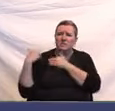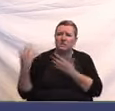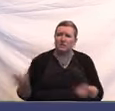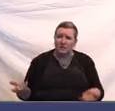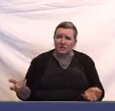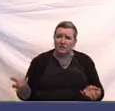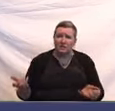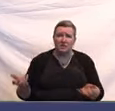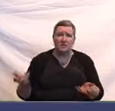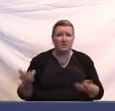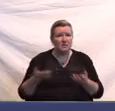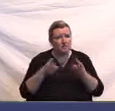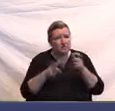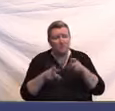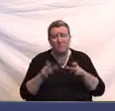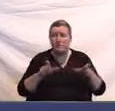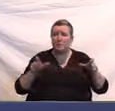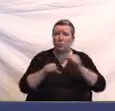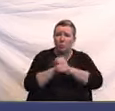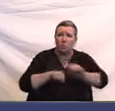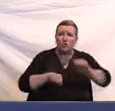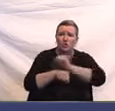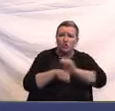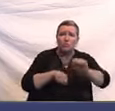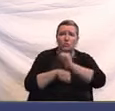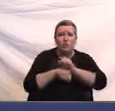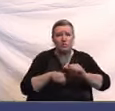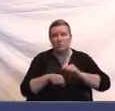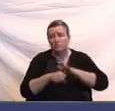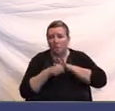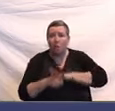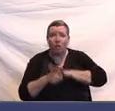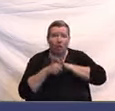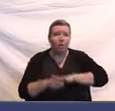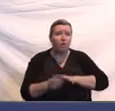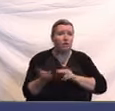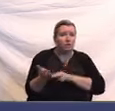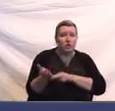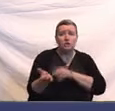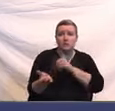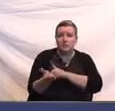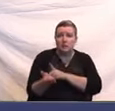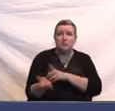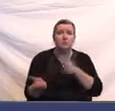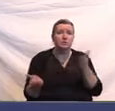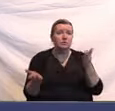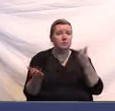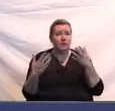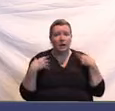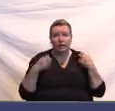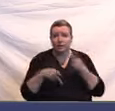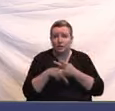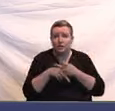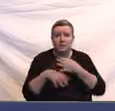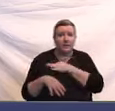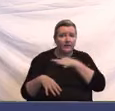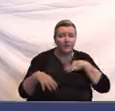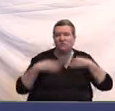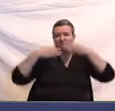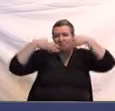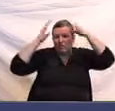fallouts, are unnecessarily stressing nurses and doctors and other healthcare staff, because